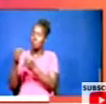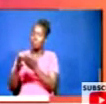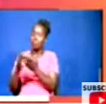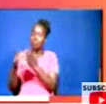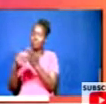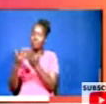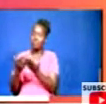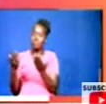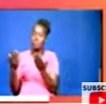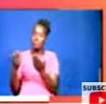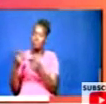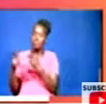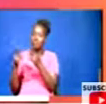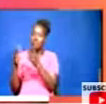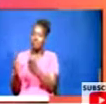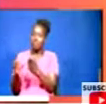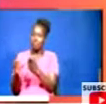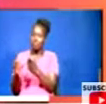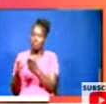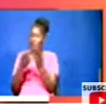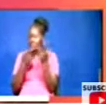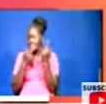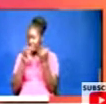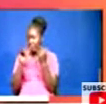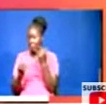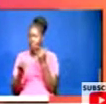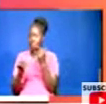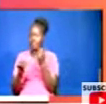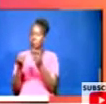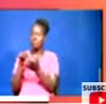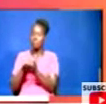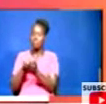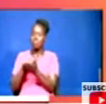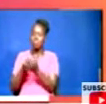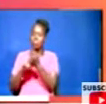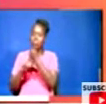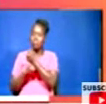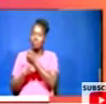and processors. I hope that will go into supporting